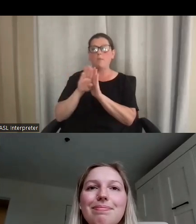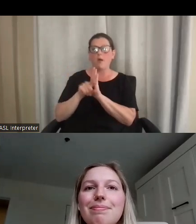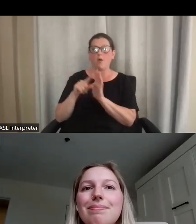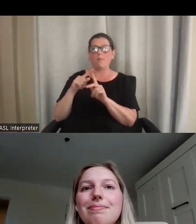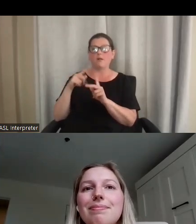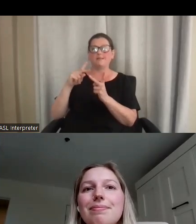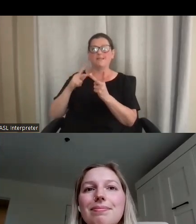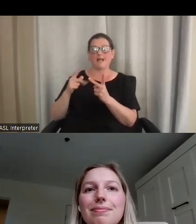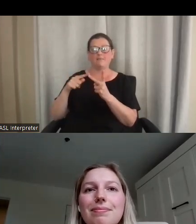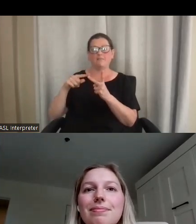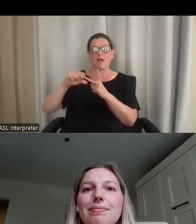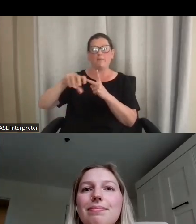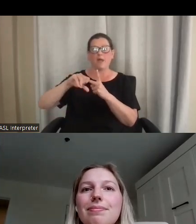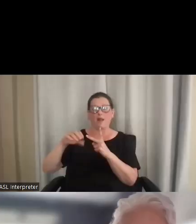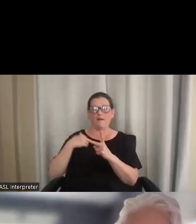campaign.